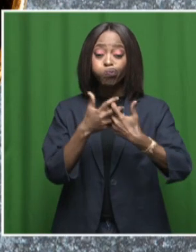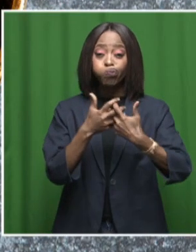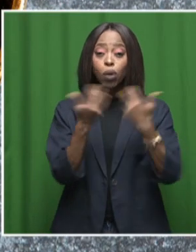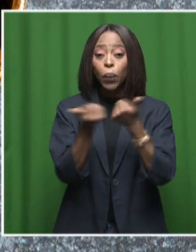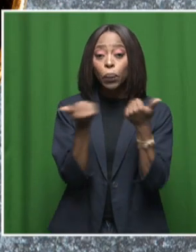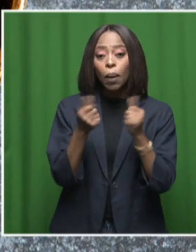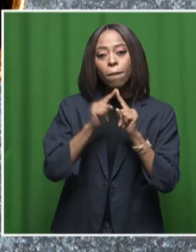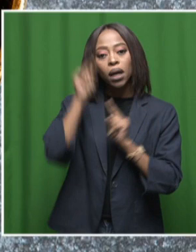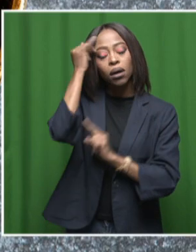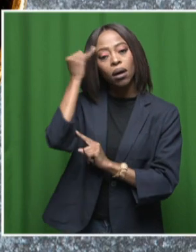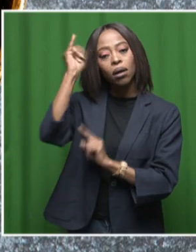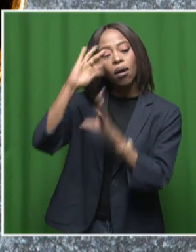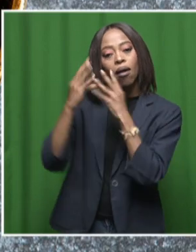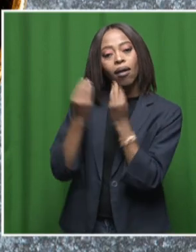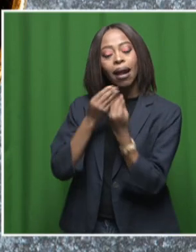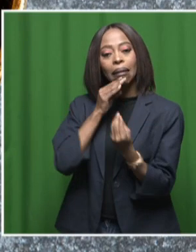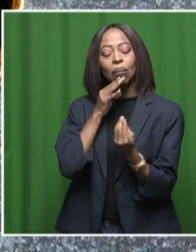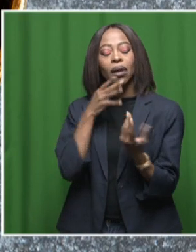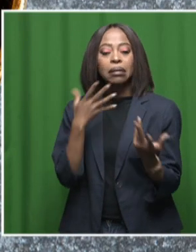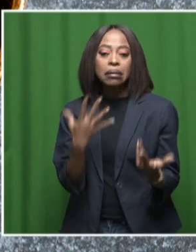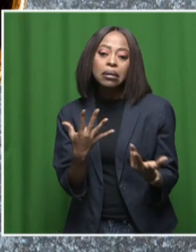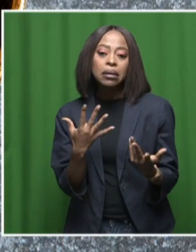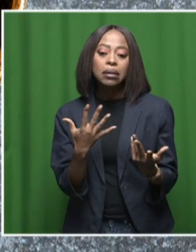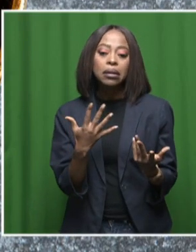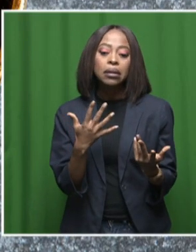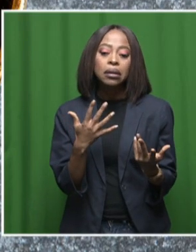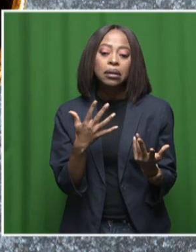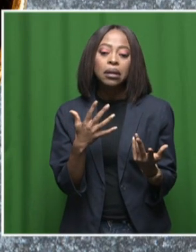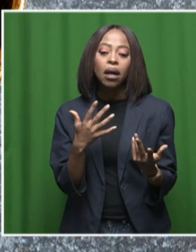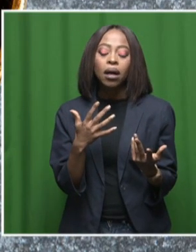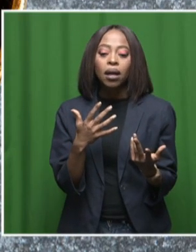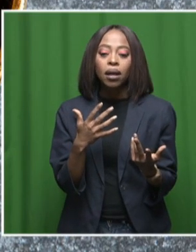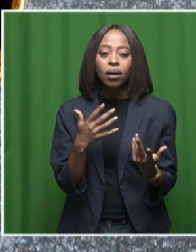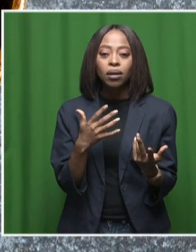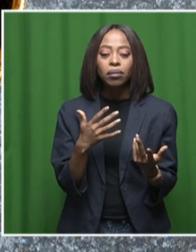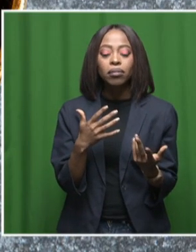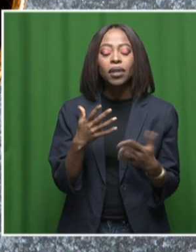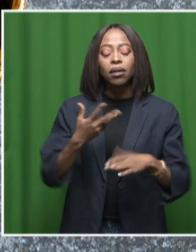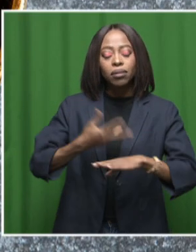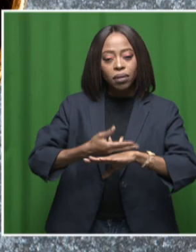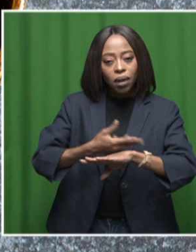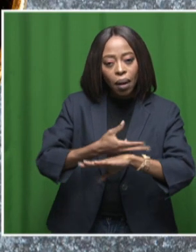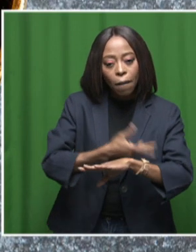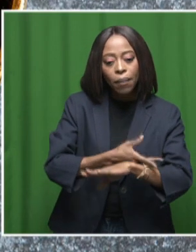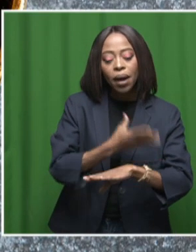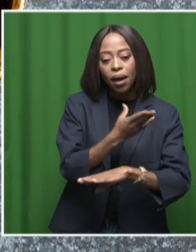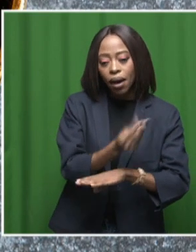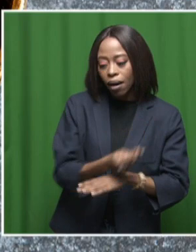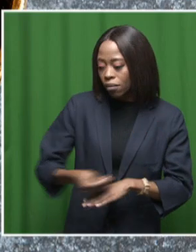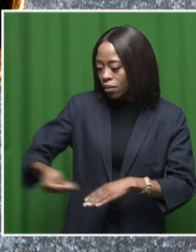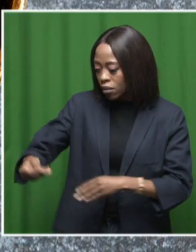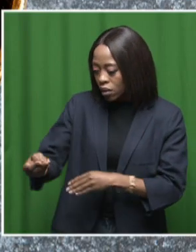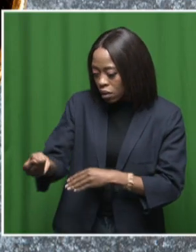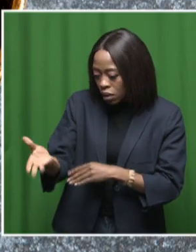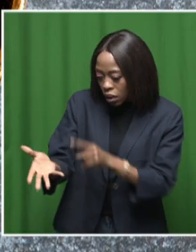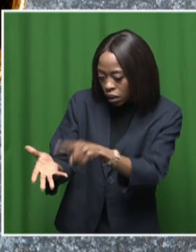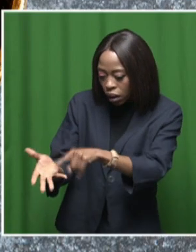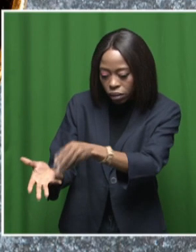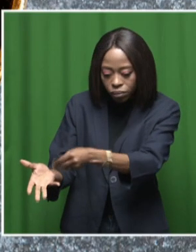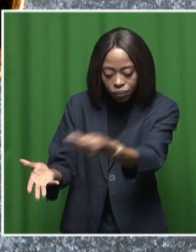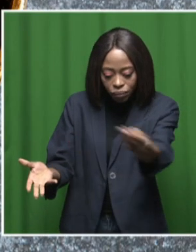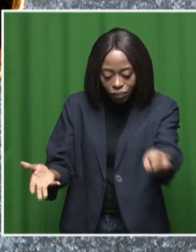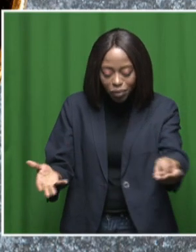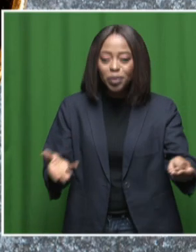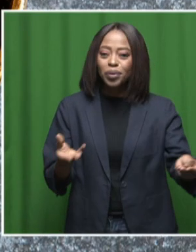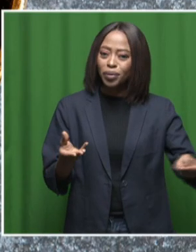the whole idea is I've got the lamb baharat with me and I pass it on to you and you dish up some, then you pass it on